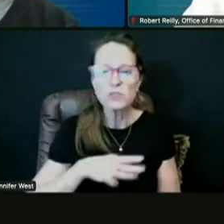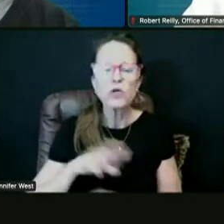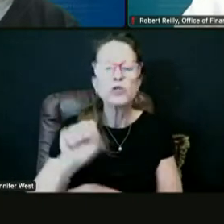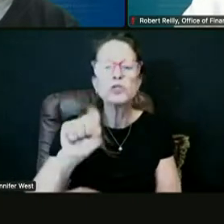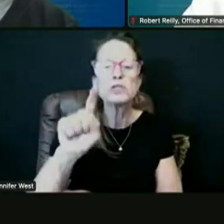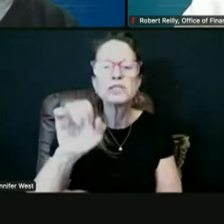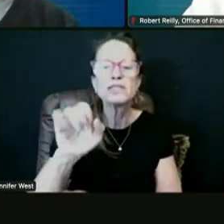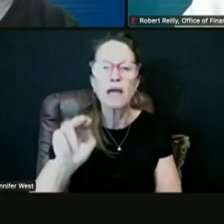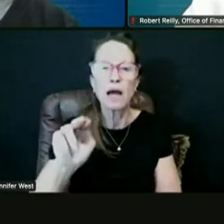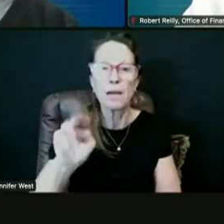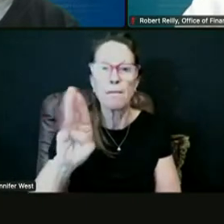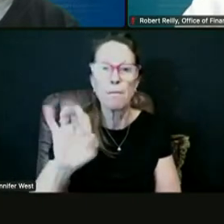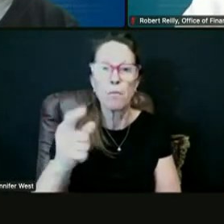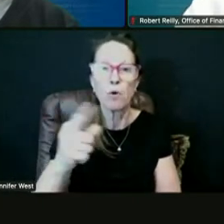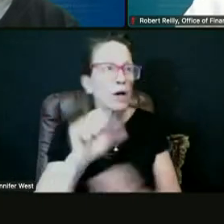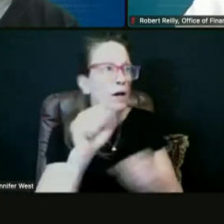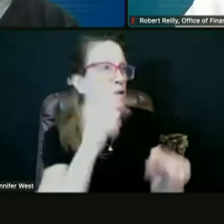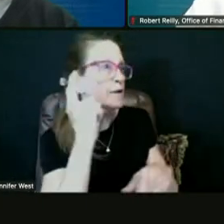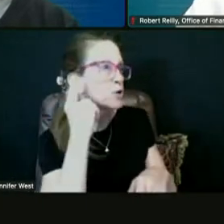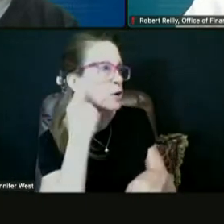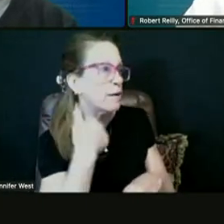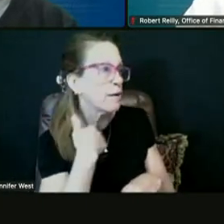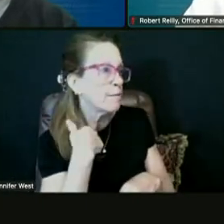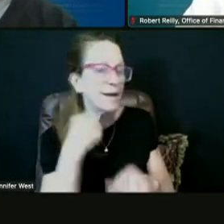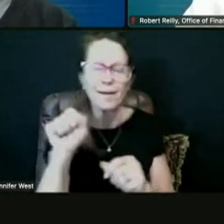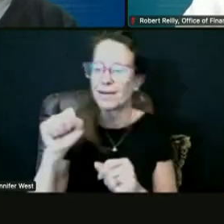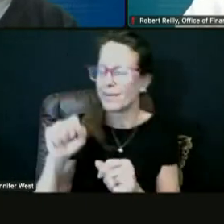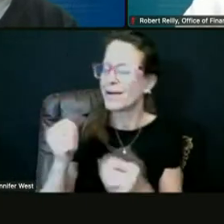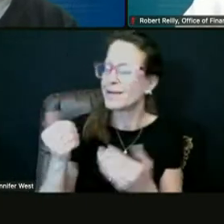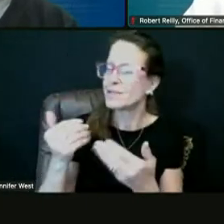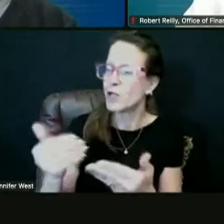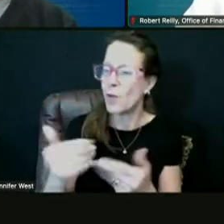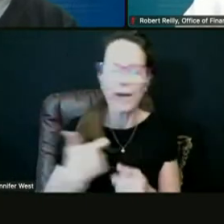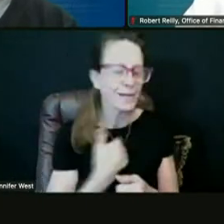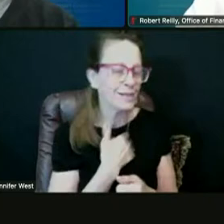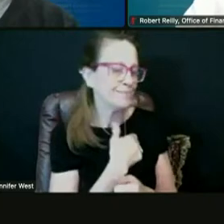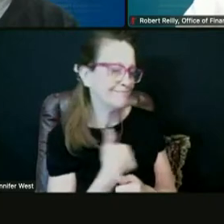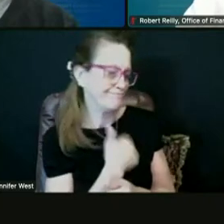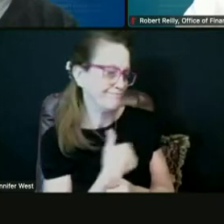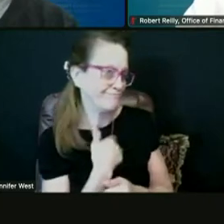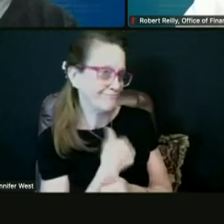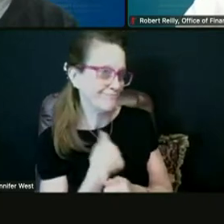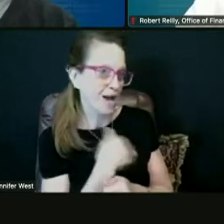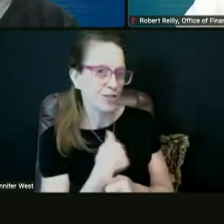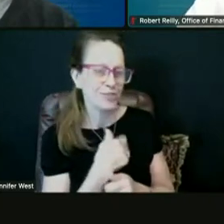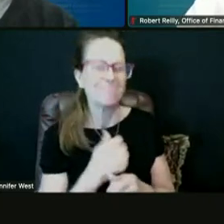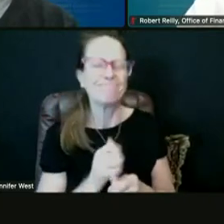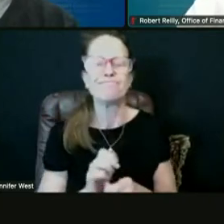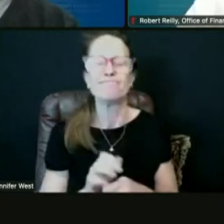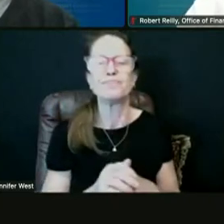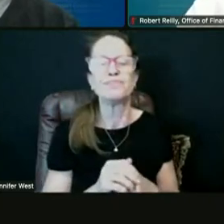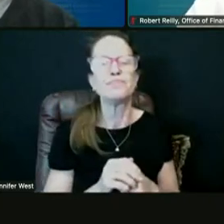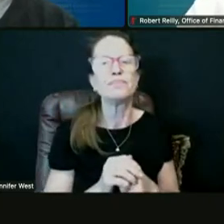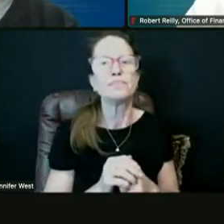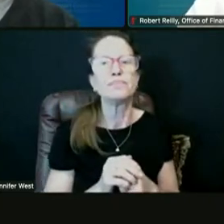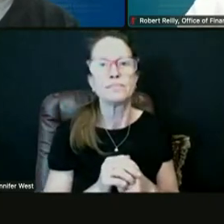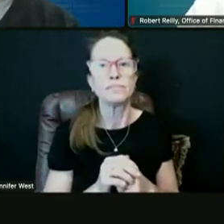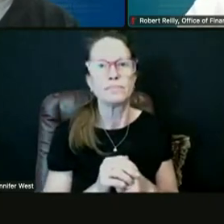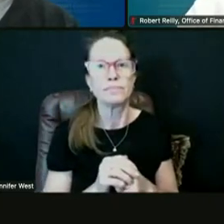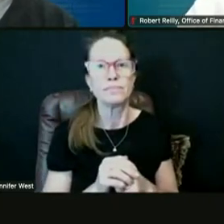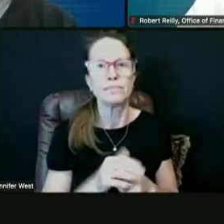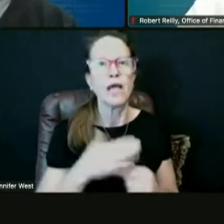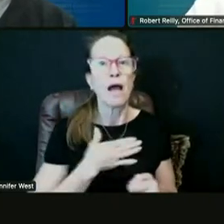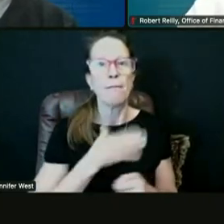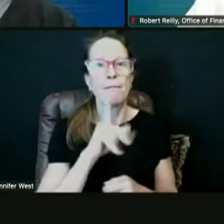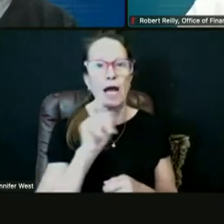There we go. Can you hear me? Yes, we can now. Okay. Go right ahead. I apologize. I'm not sure what's going on with my computer and camera at the moment. Anyway, my question